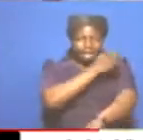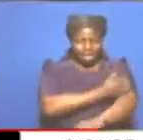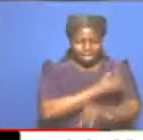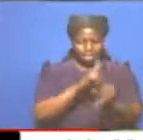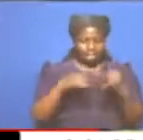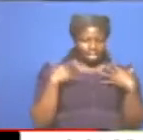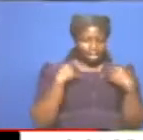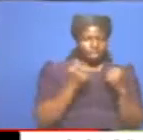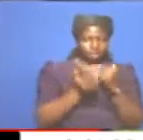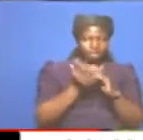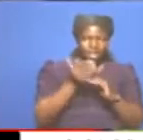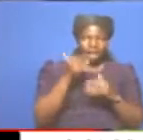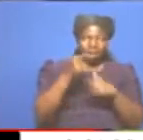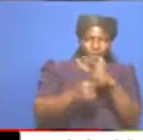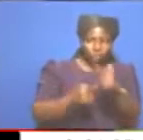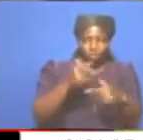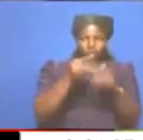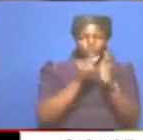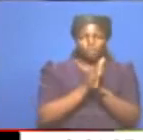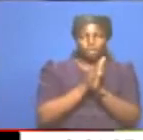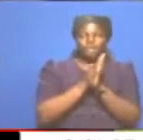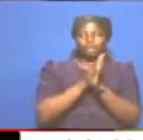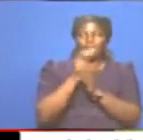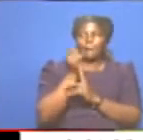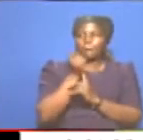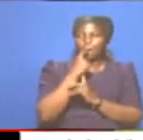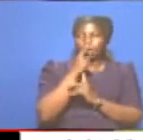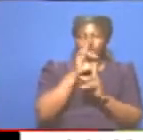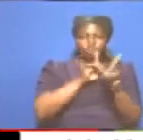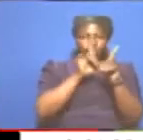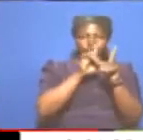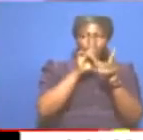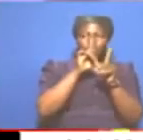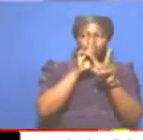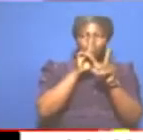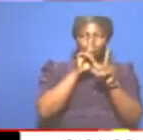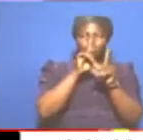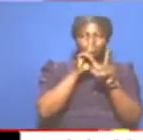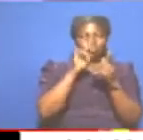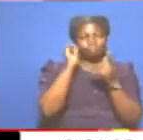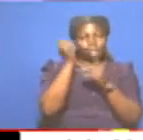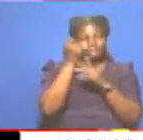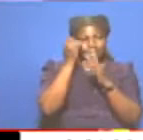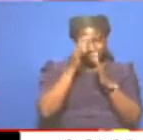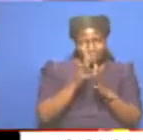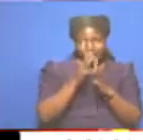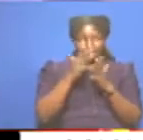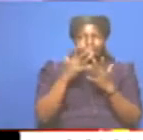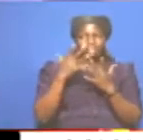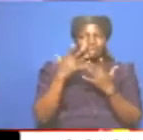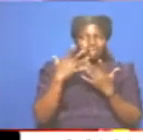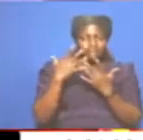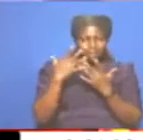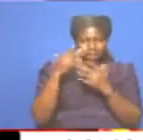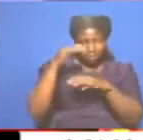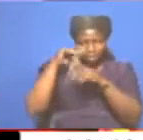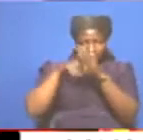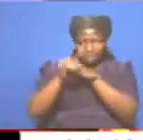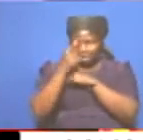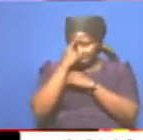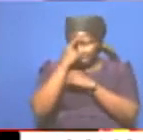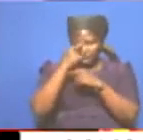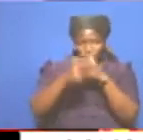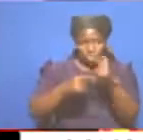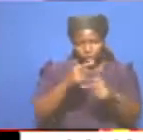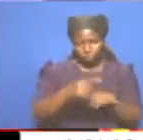medical tourism of Kenyan professionals to India being on top gear. We have already shown that the healthcare supply